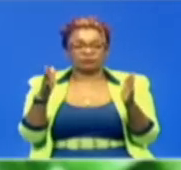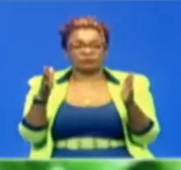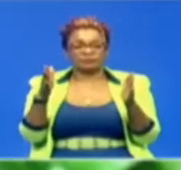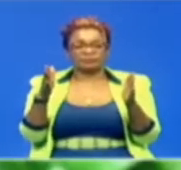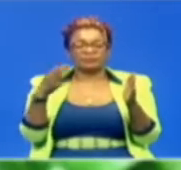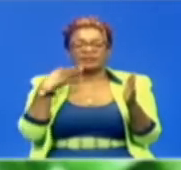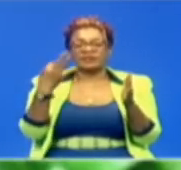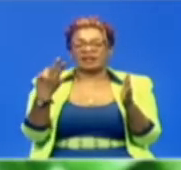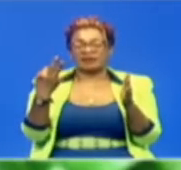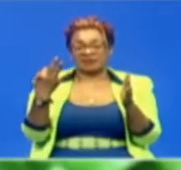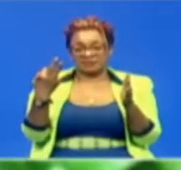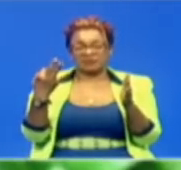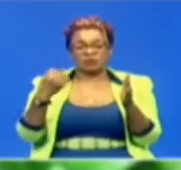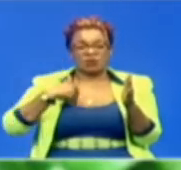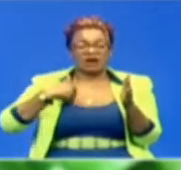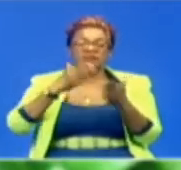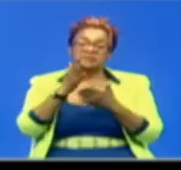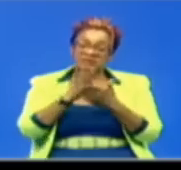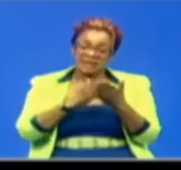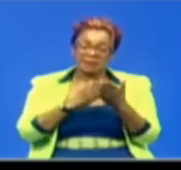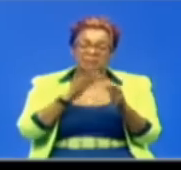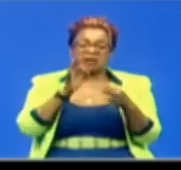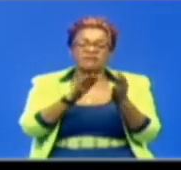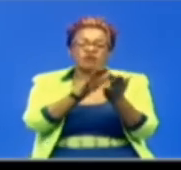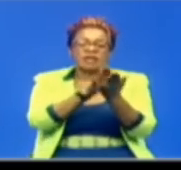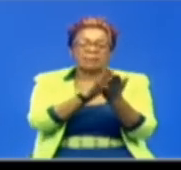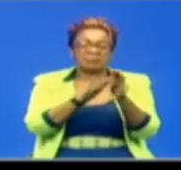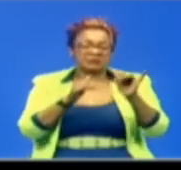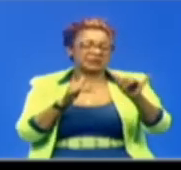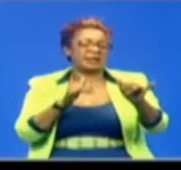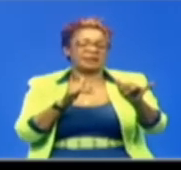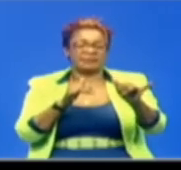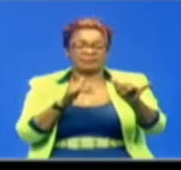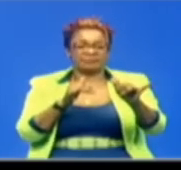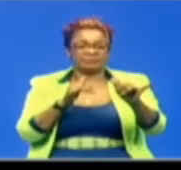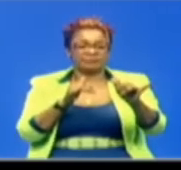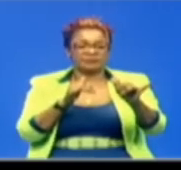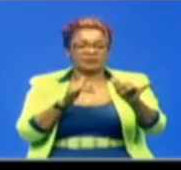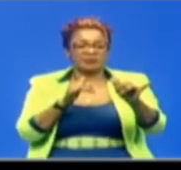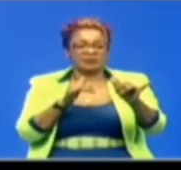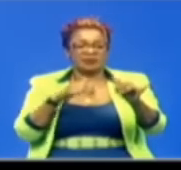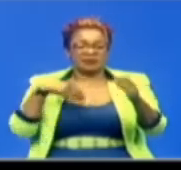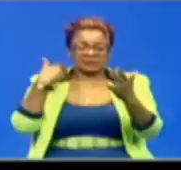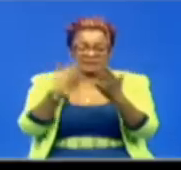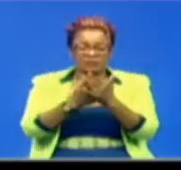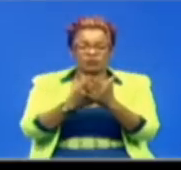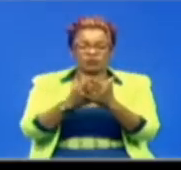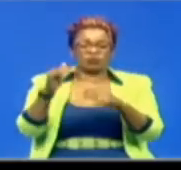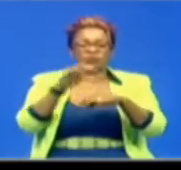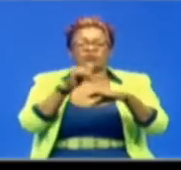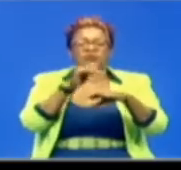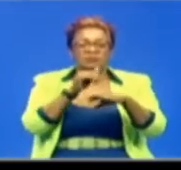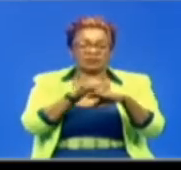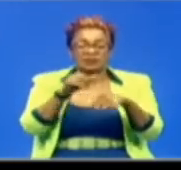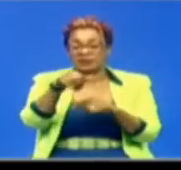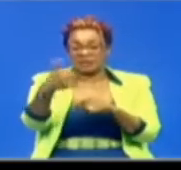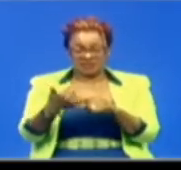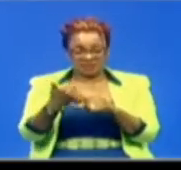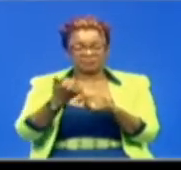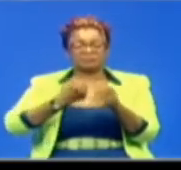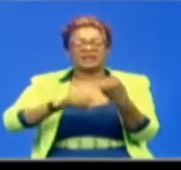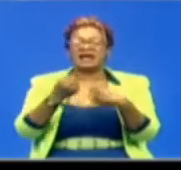300. Unajua kuna butterfly mwingine ukimweka yeye ametulia tu paka umsumbue, na kuna mwingine yeye